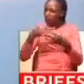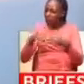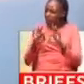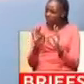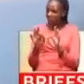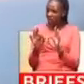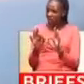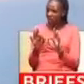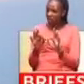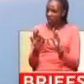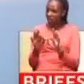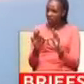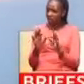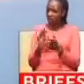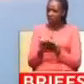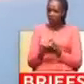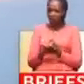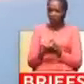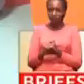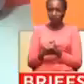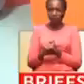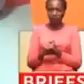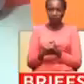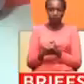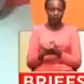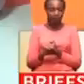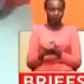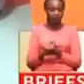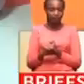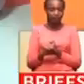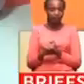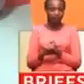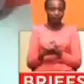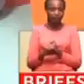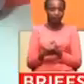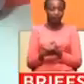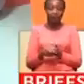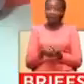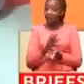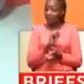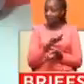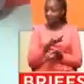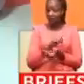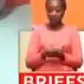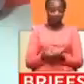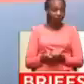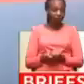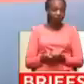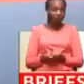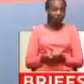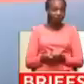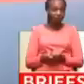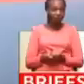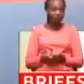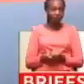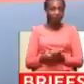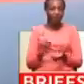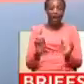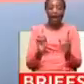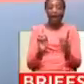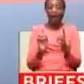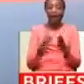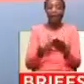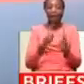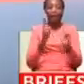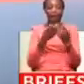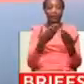since they were saying those things had come out of your body? Oh, it wasn't over yet. Now, all of those different ingredients represented